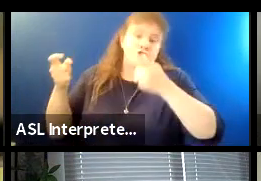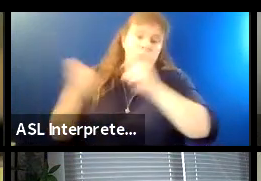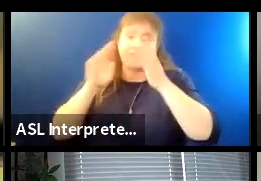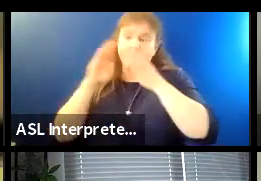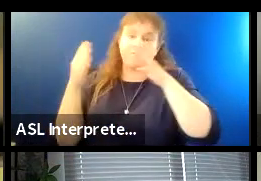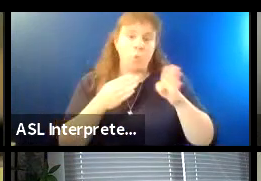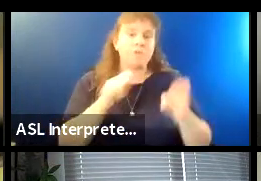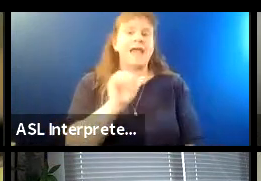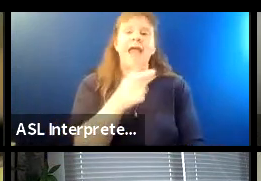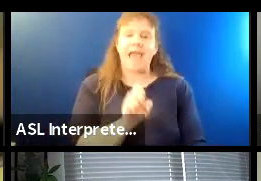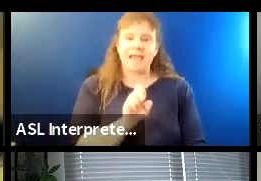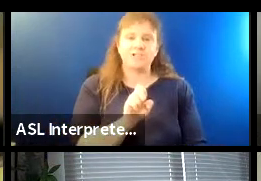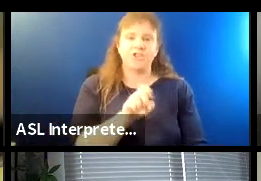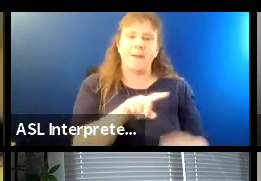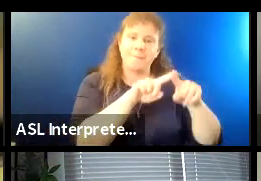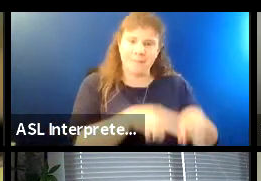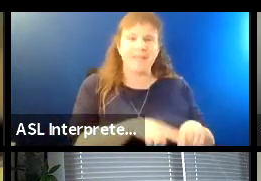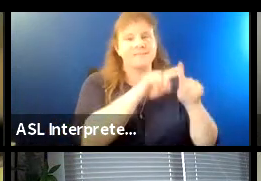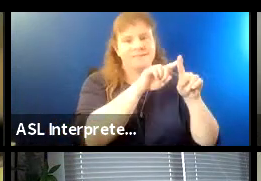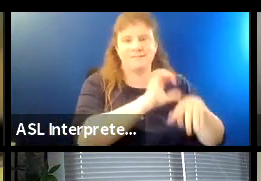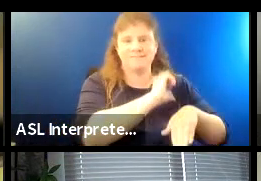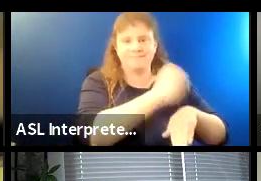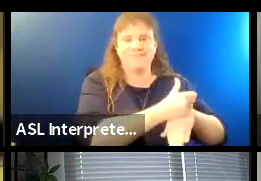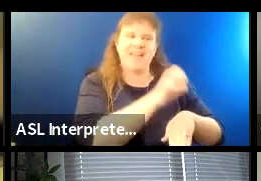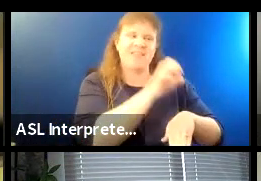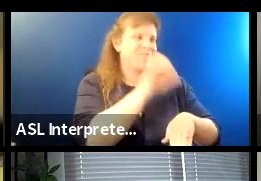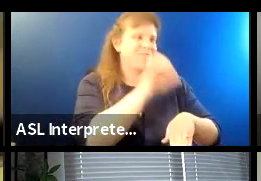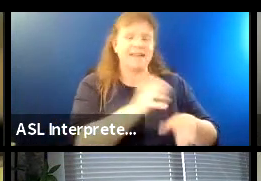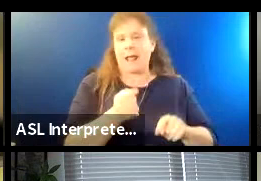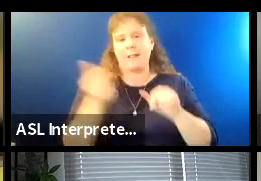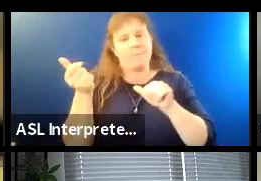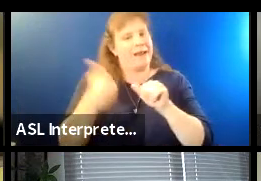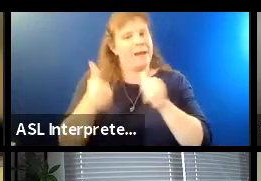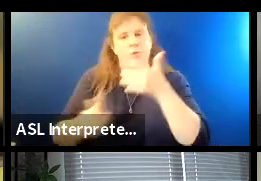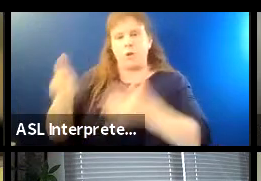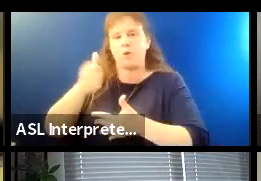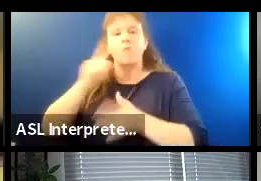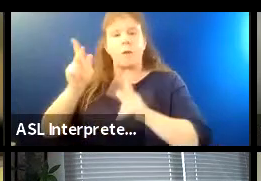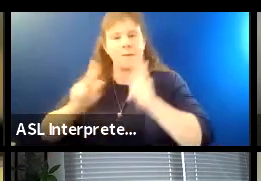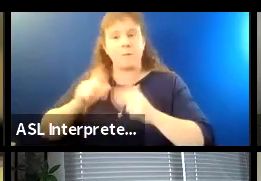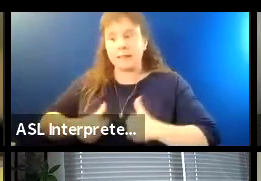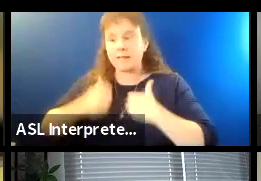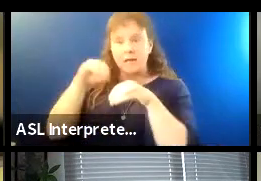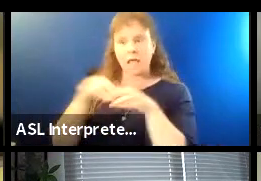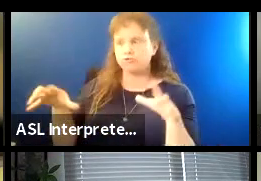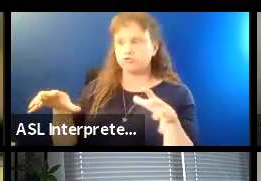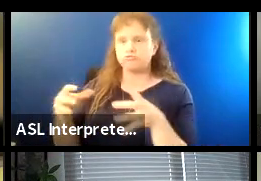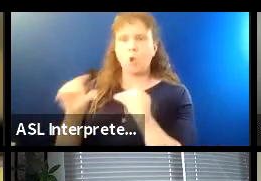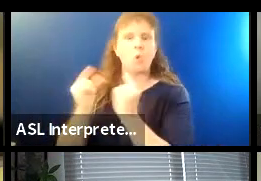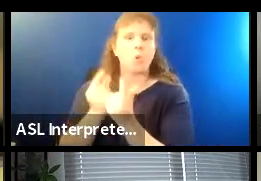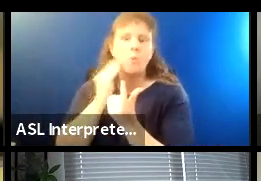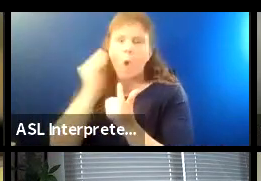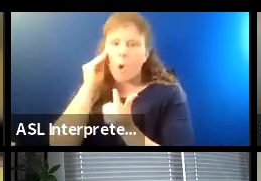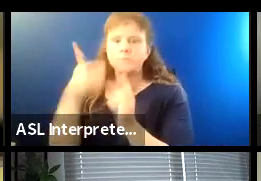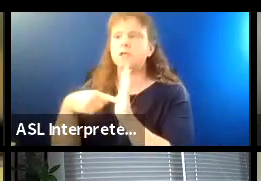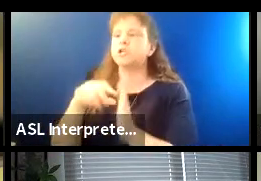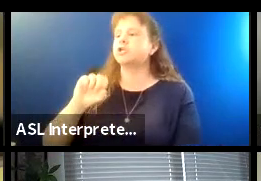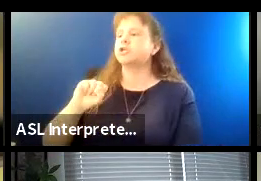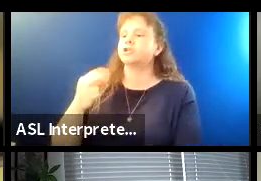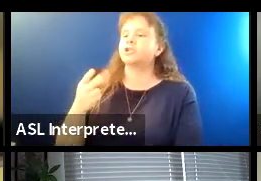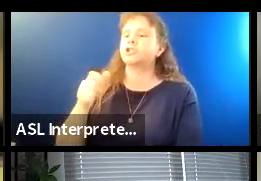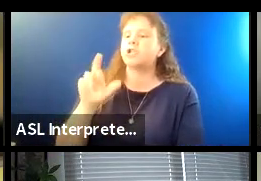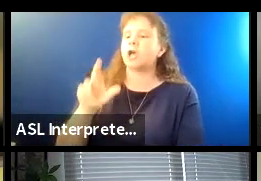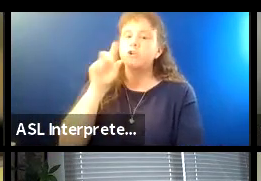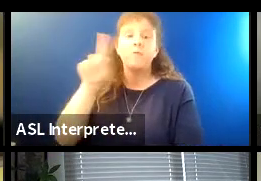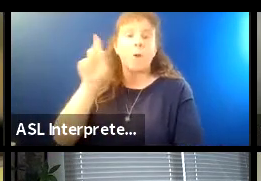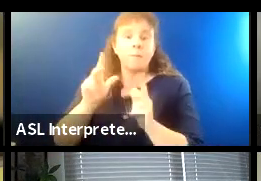That age-based framework eliminated any priority for people living in congregate settings, including shelters for people experiencing